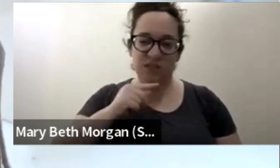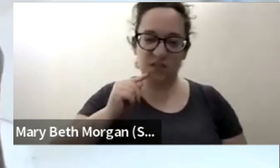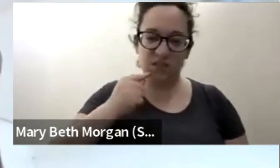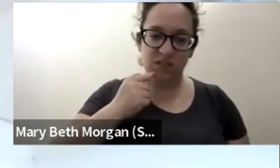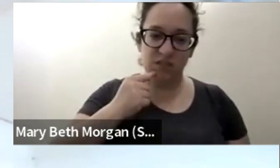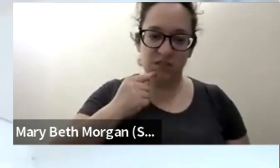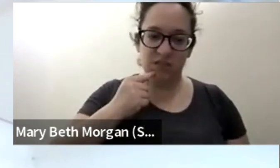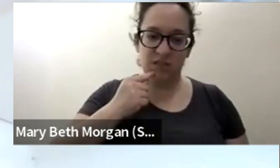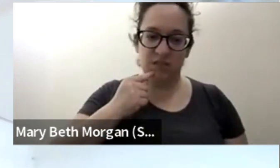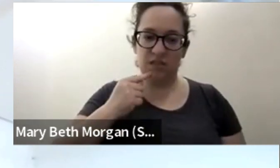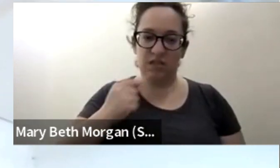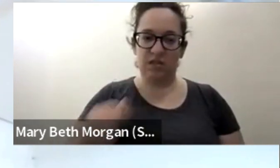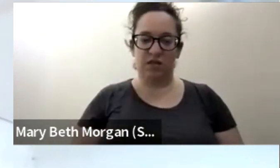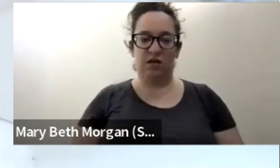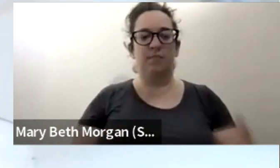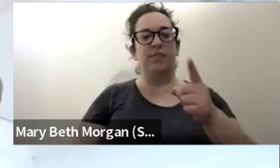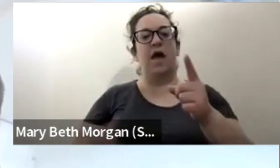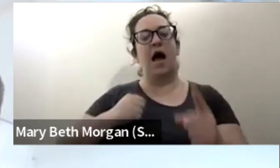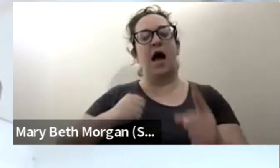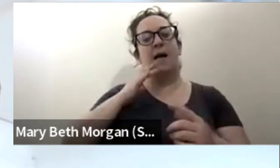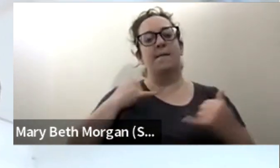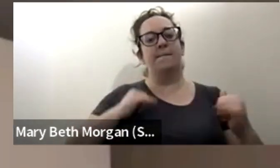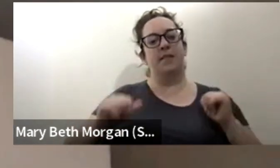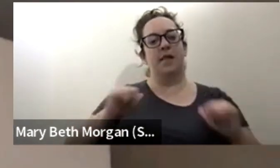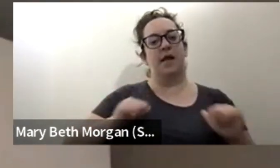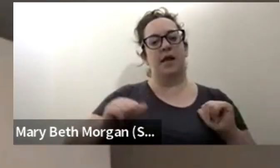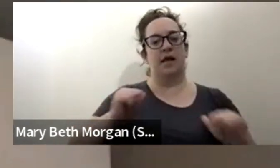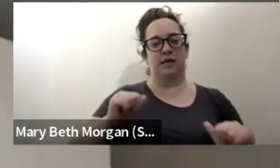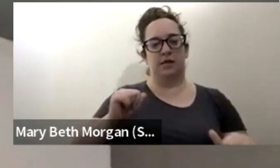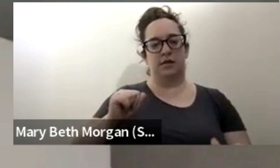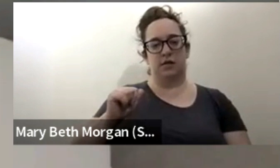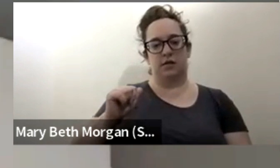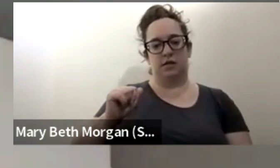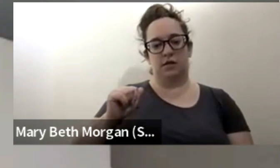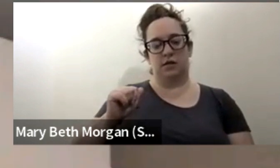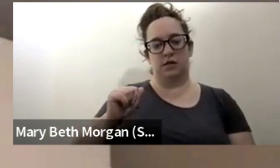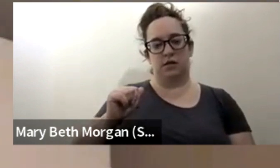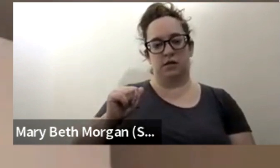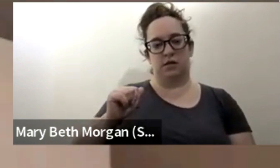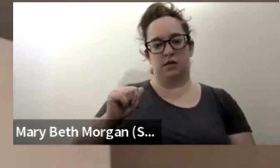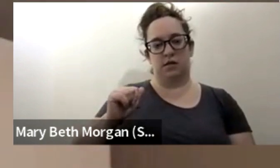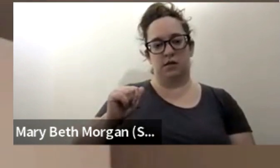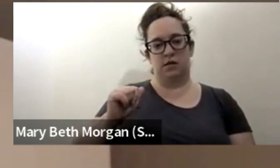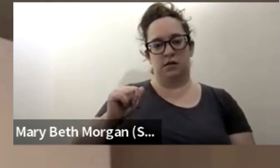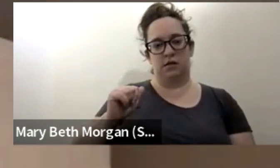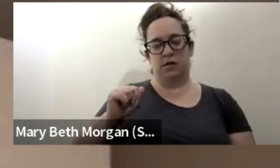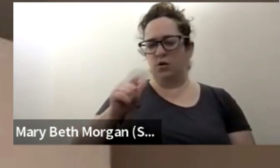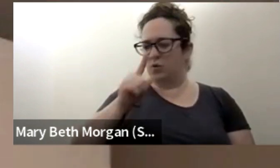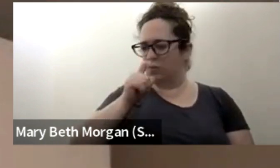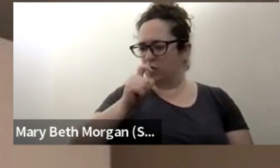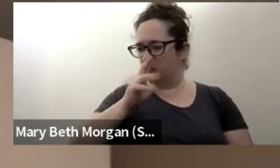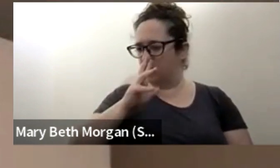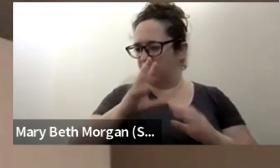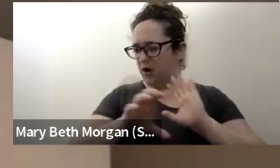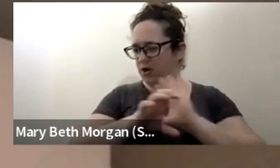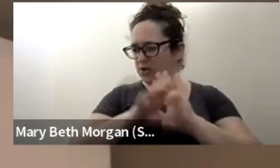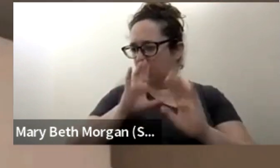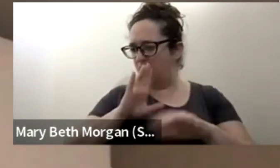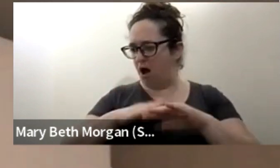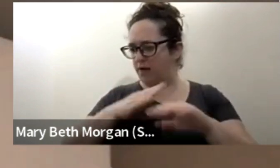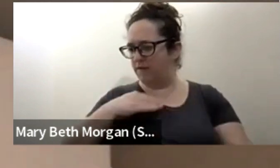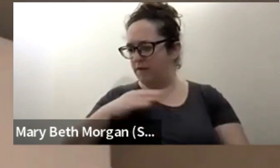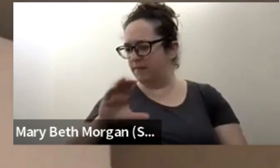lower their voices anyway. I played Oberon on film in a short film, so I know the piece pretty well. It's my